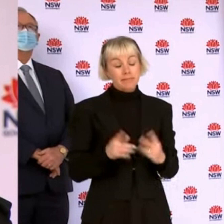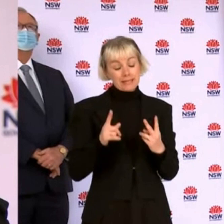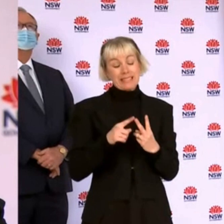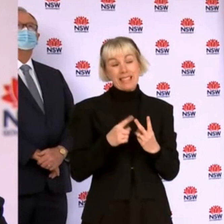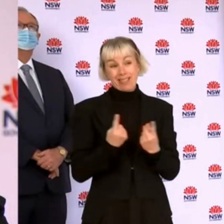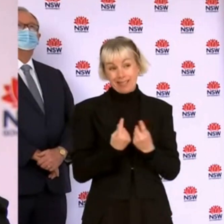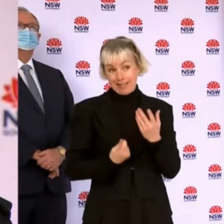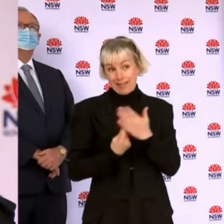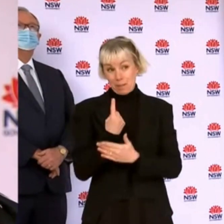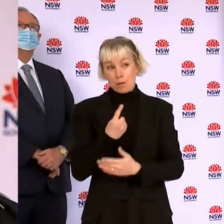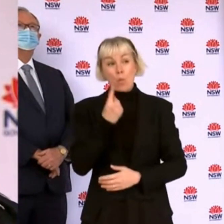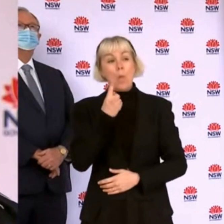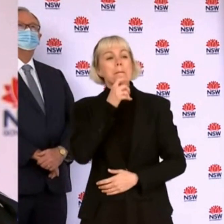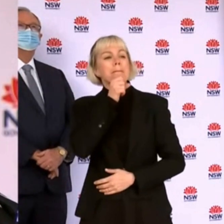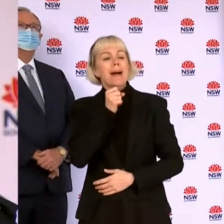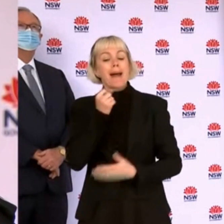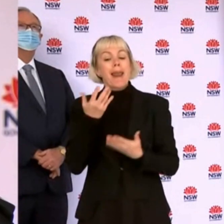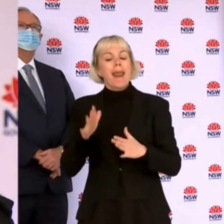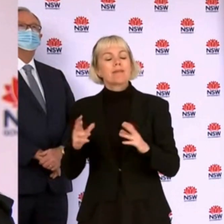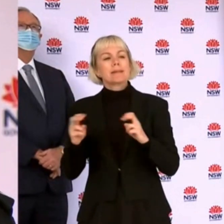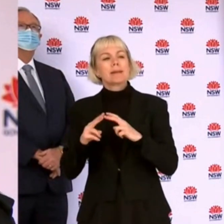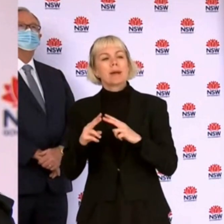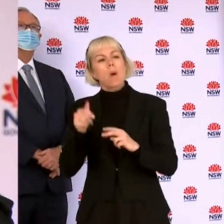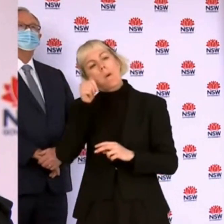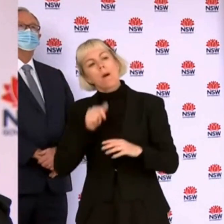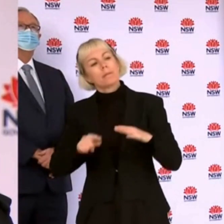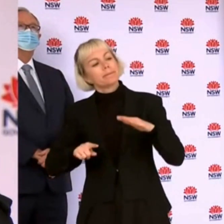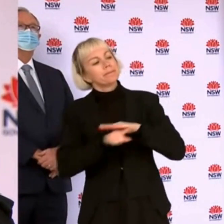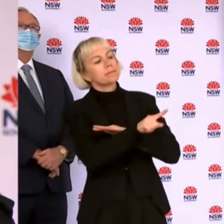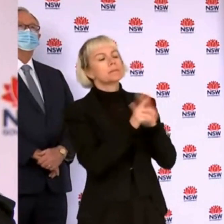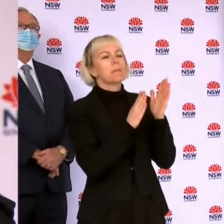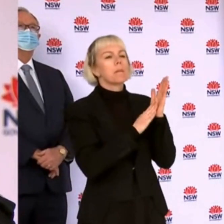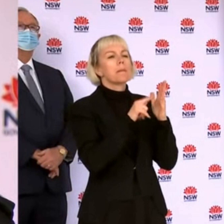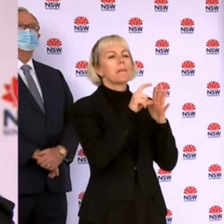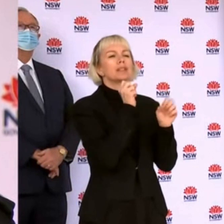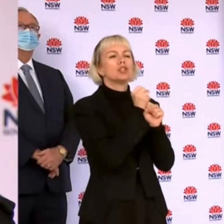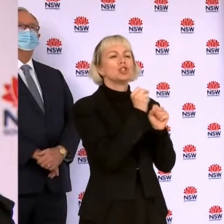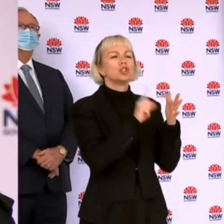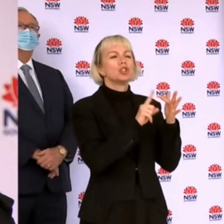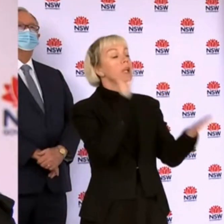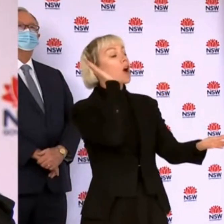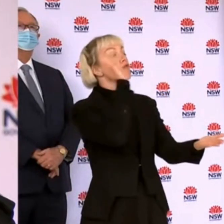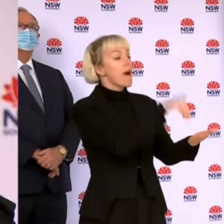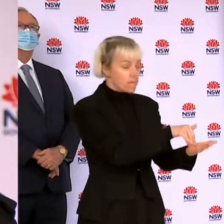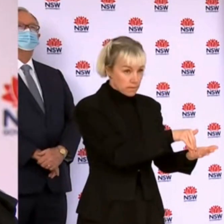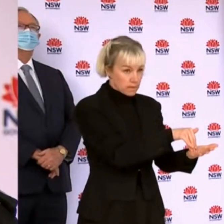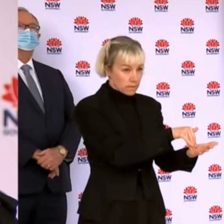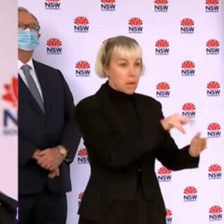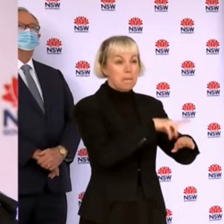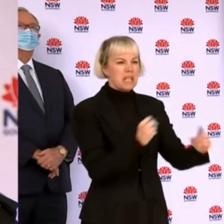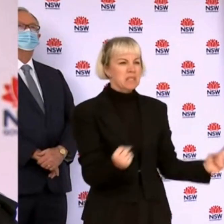travelled out of Greater Sydney to the Mudgee area where police spoke to that gentleman, and his reason for travelling